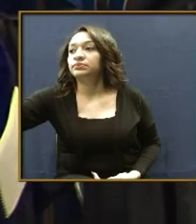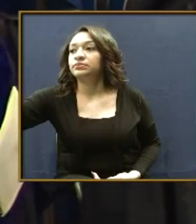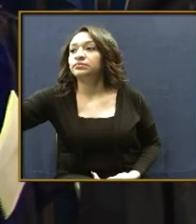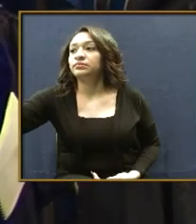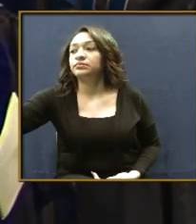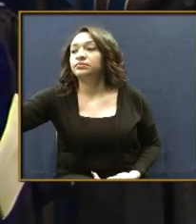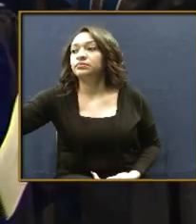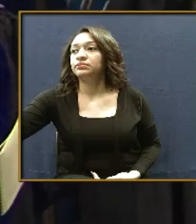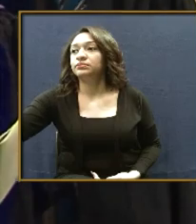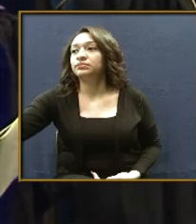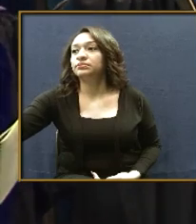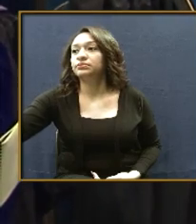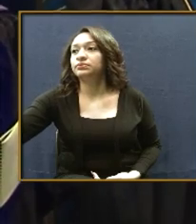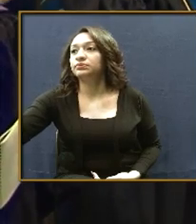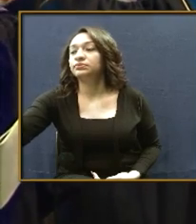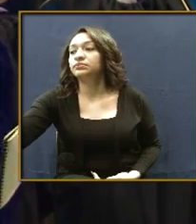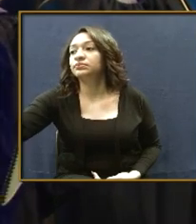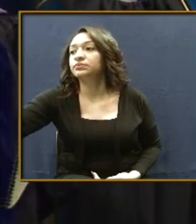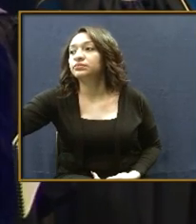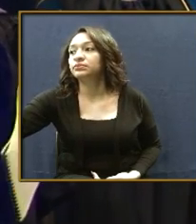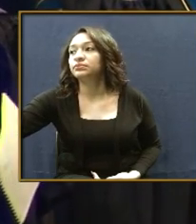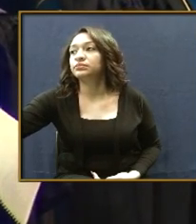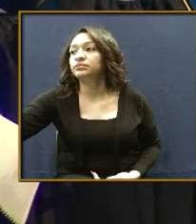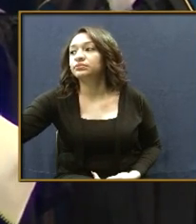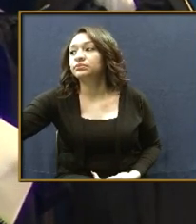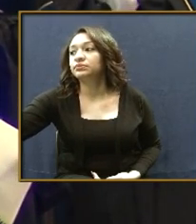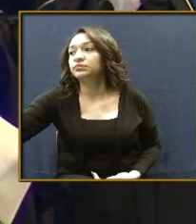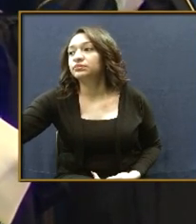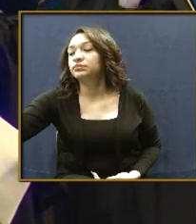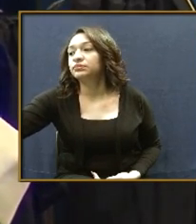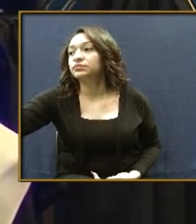come. He shall speak of